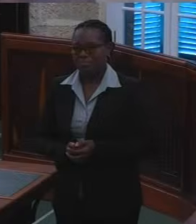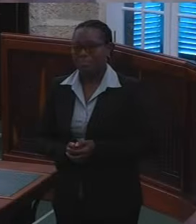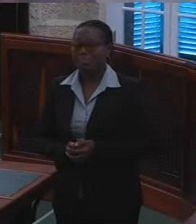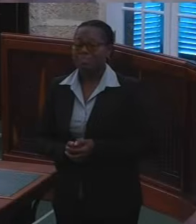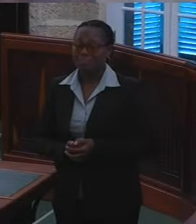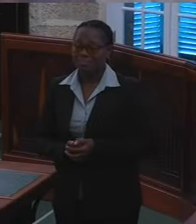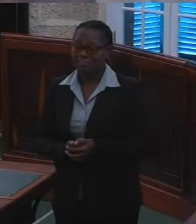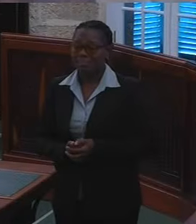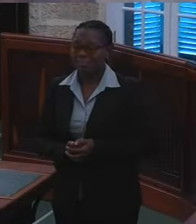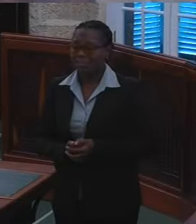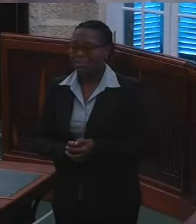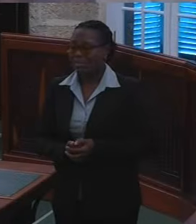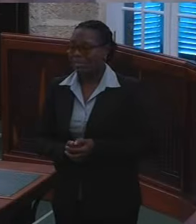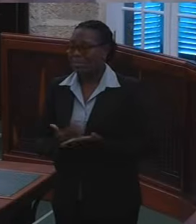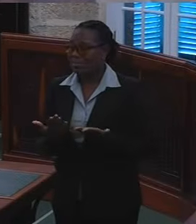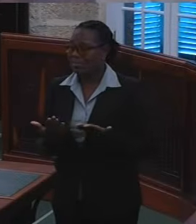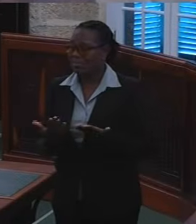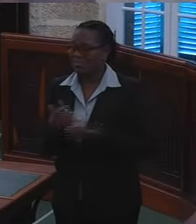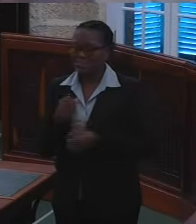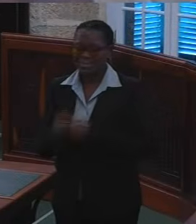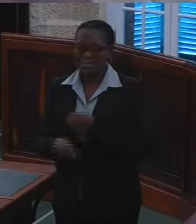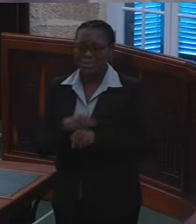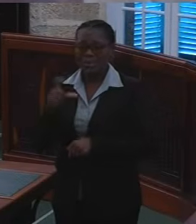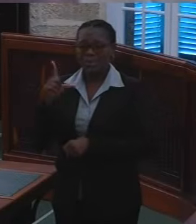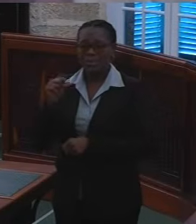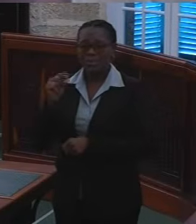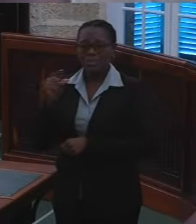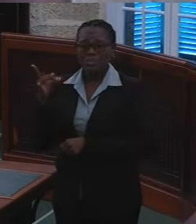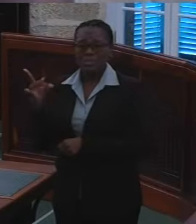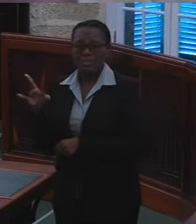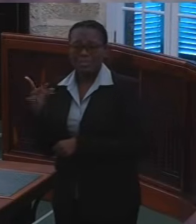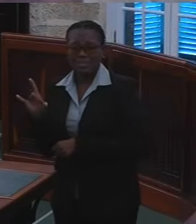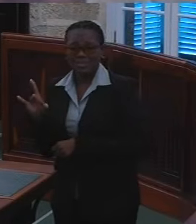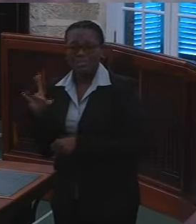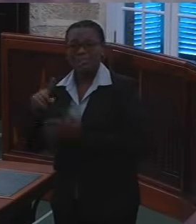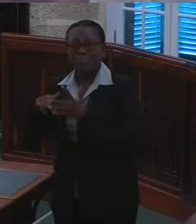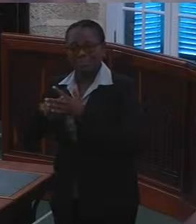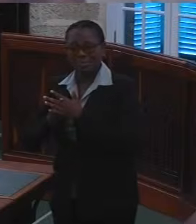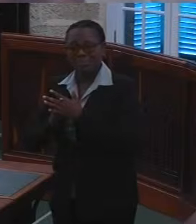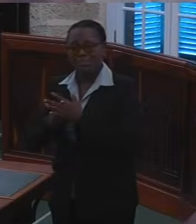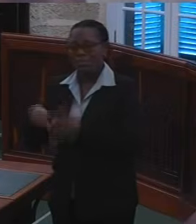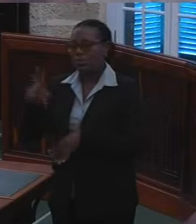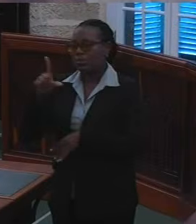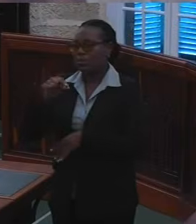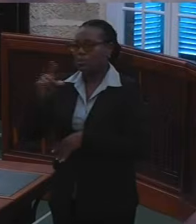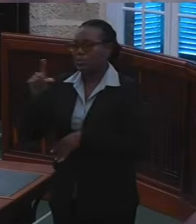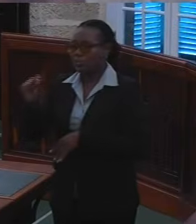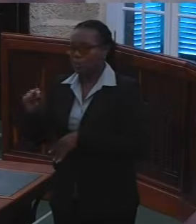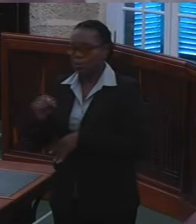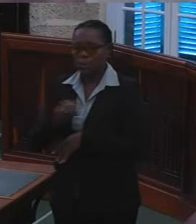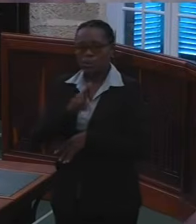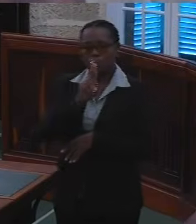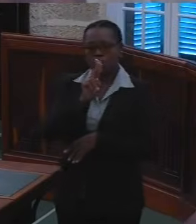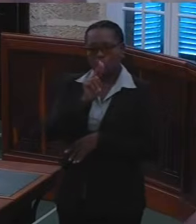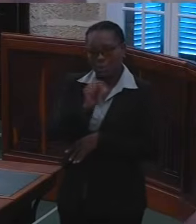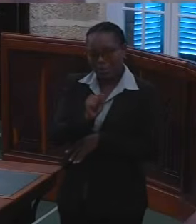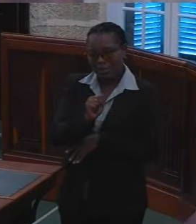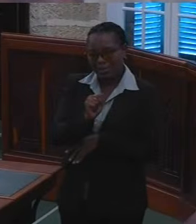started in 2018. 2020, we acquiesced to the United Nations